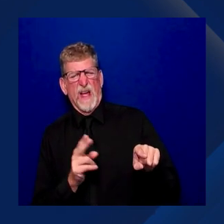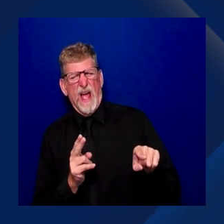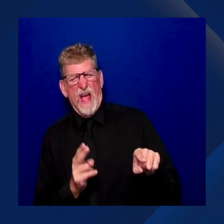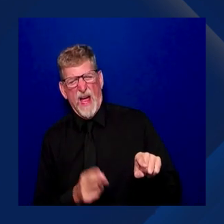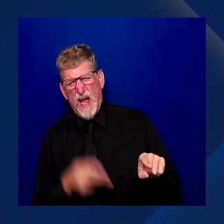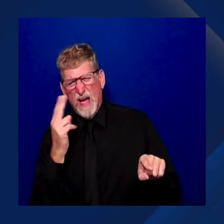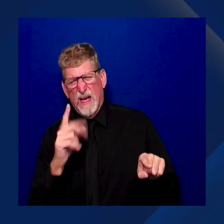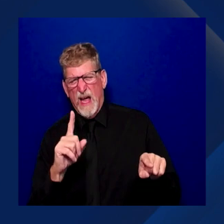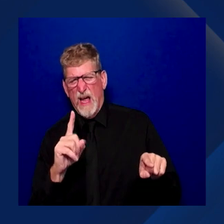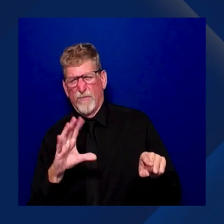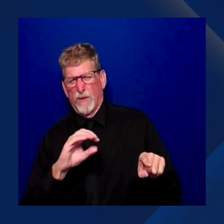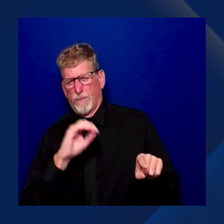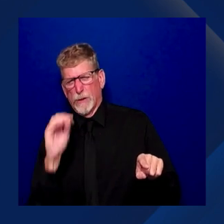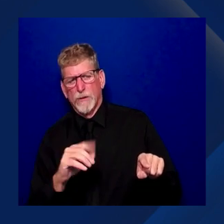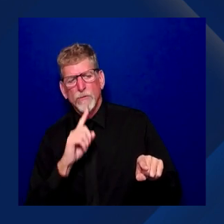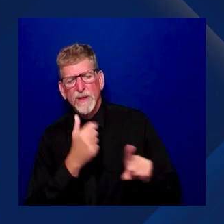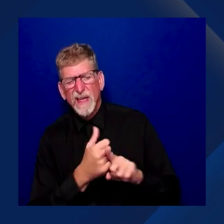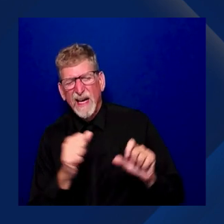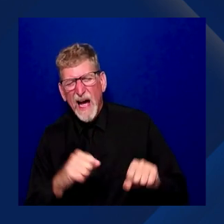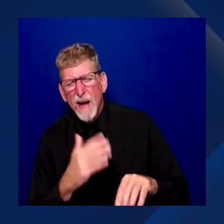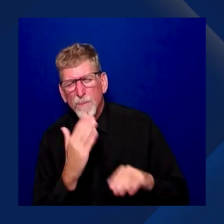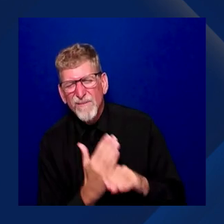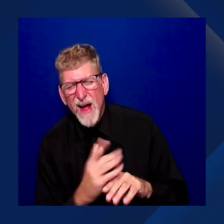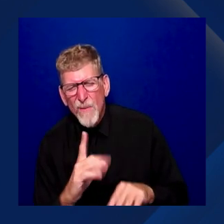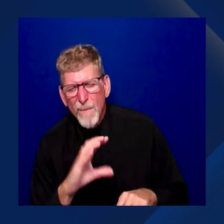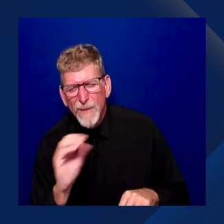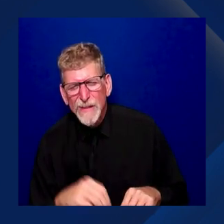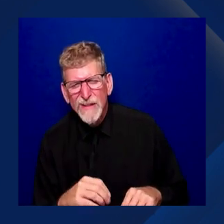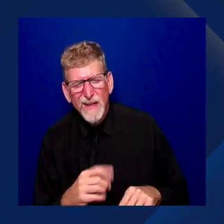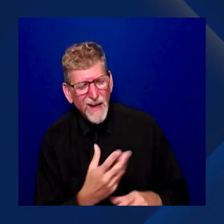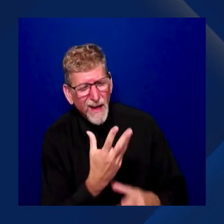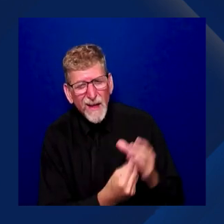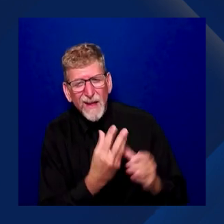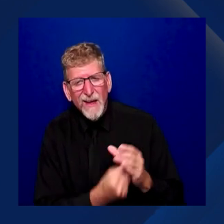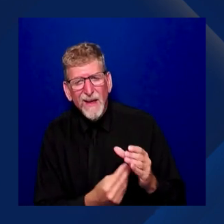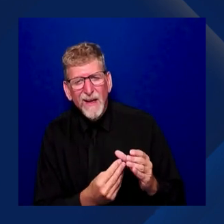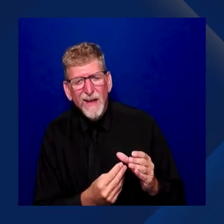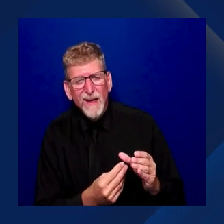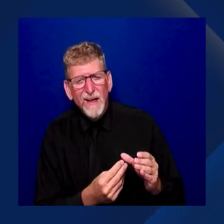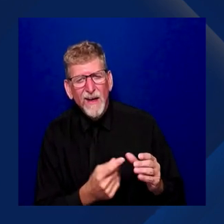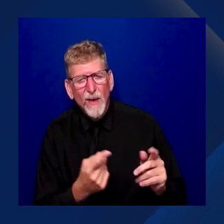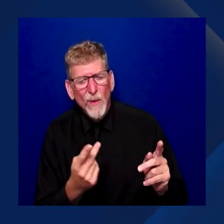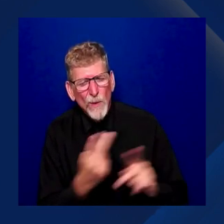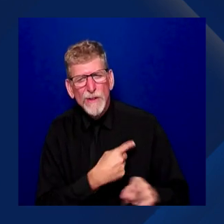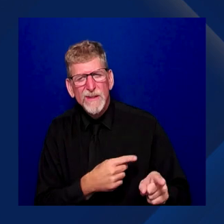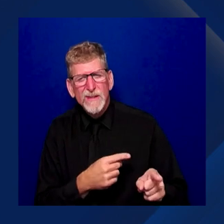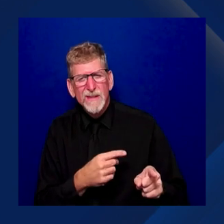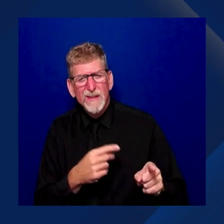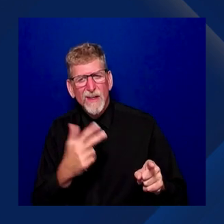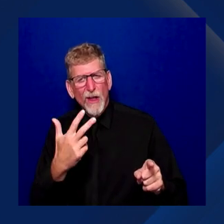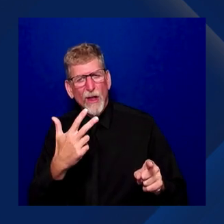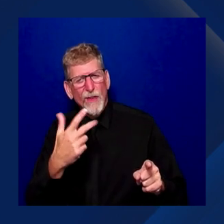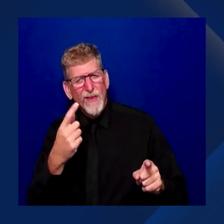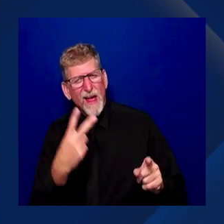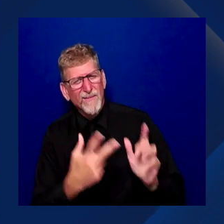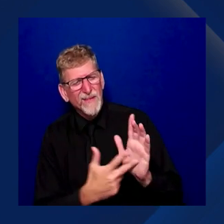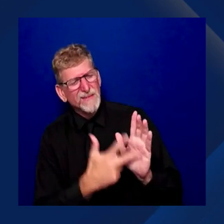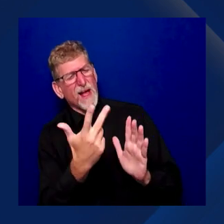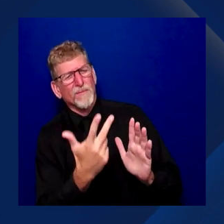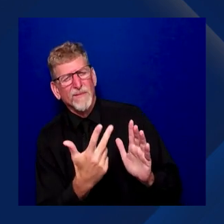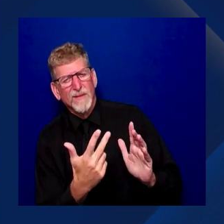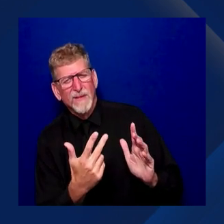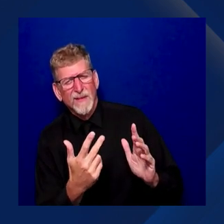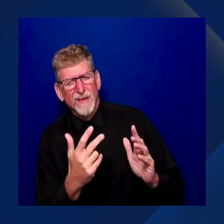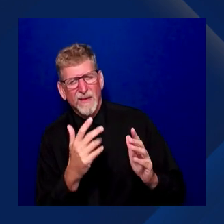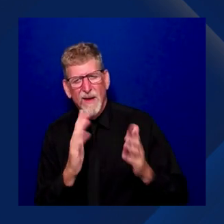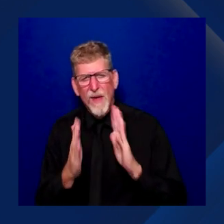was the highest for American Indians and Alaska Natives at over 3.5 times the rate for non-Hispanic white women. And the severe